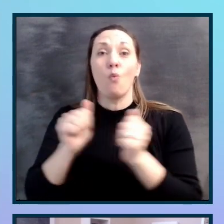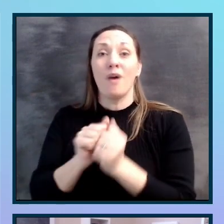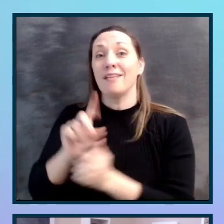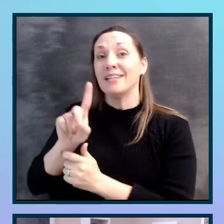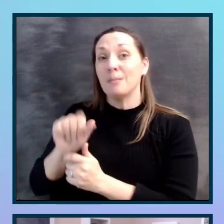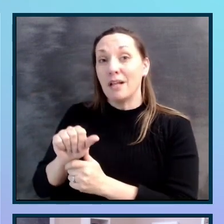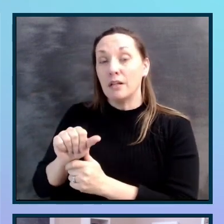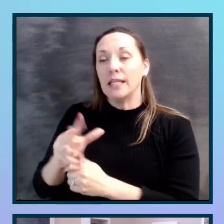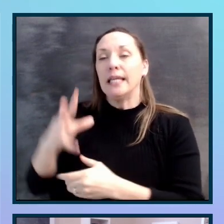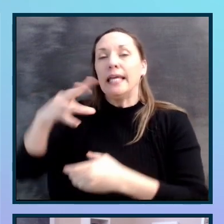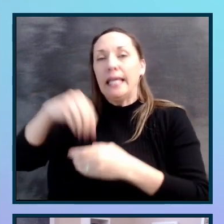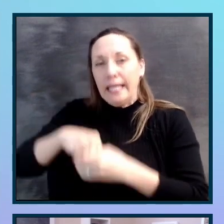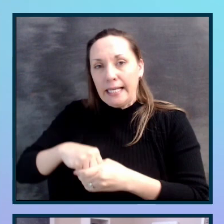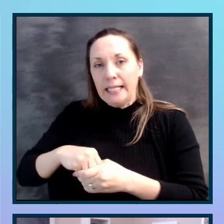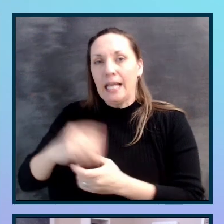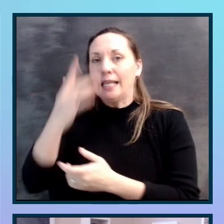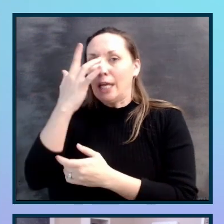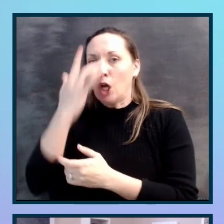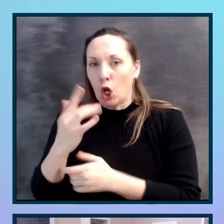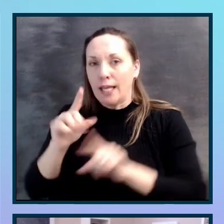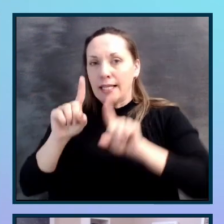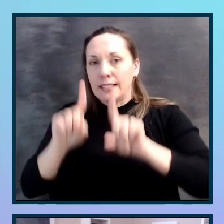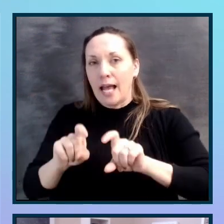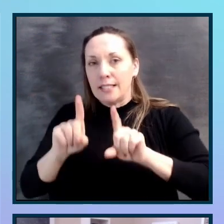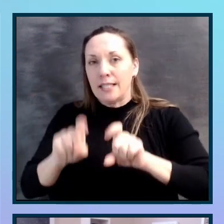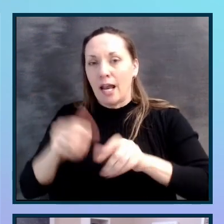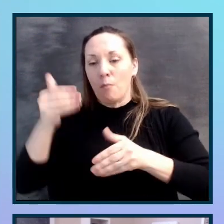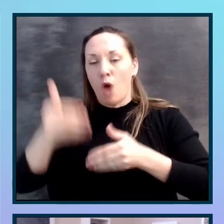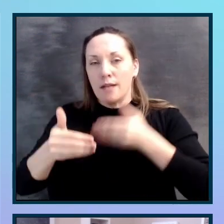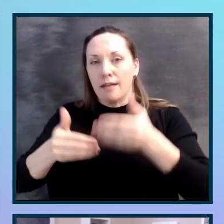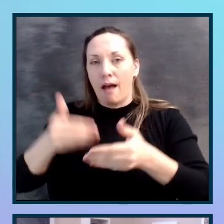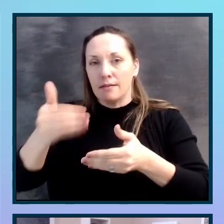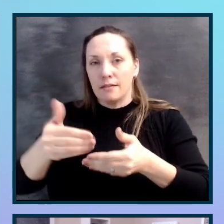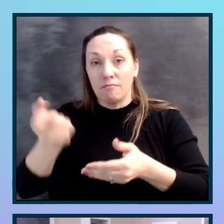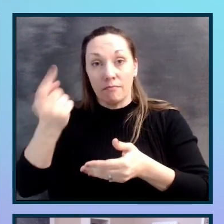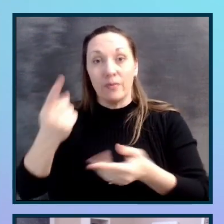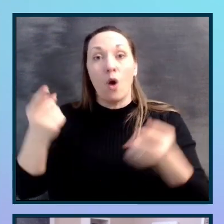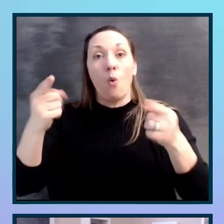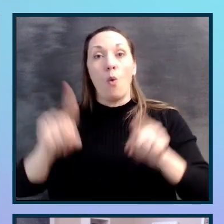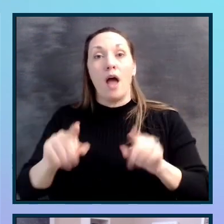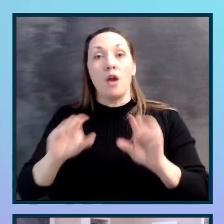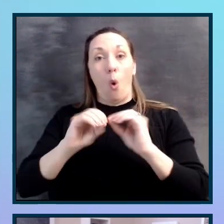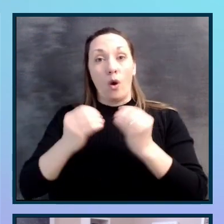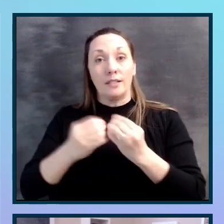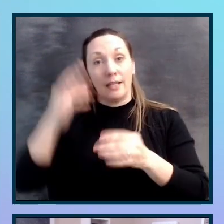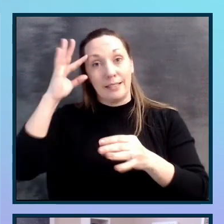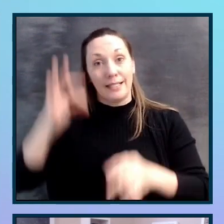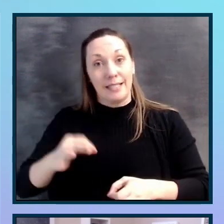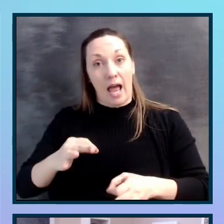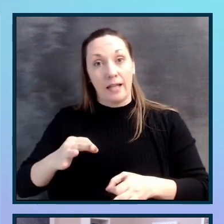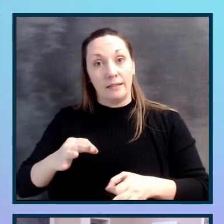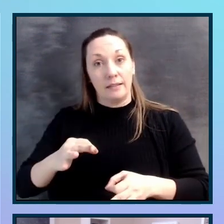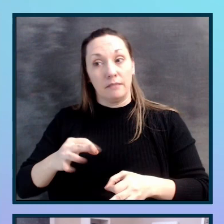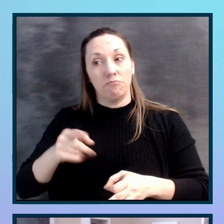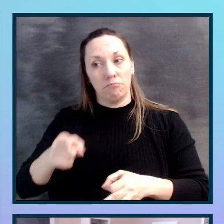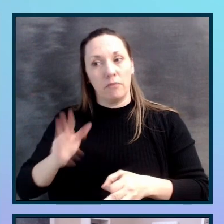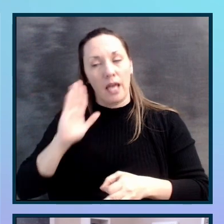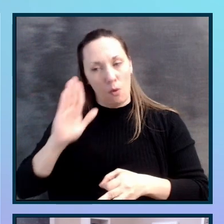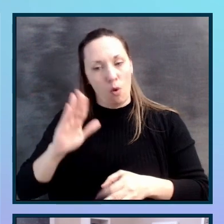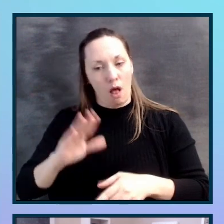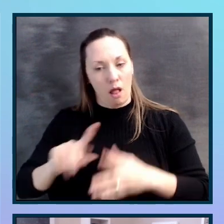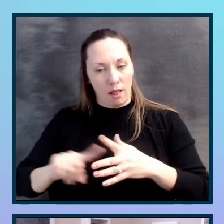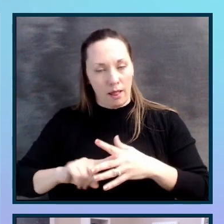disabilities in the early testing process. When an organization decides it is going to implement